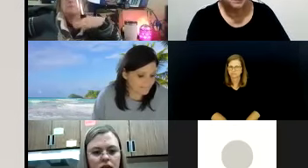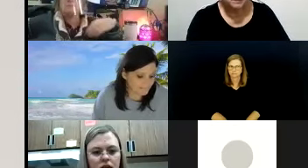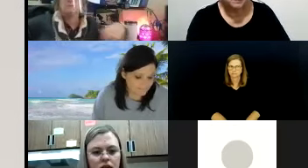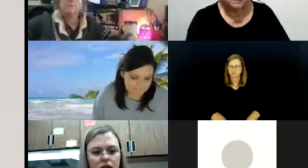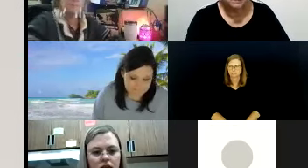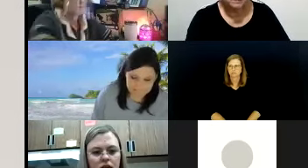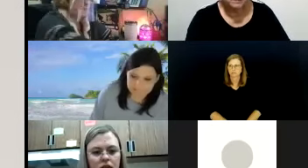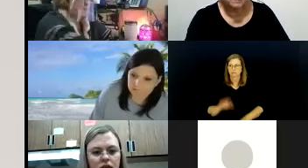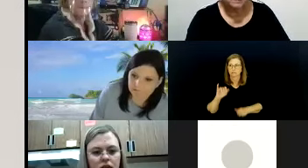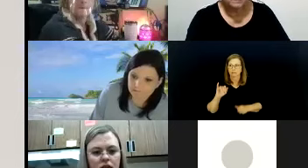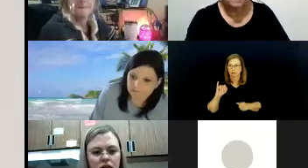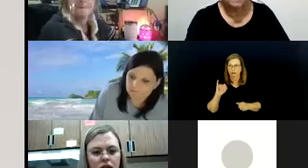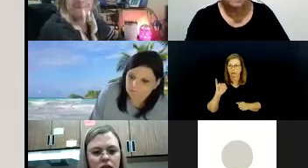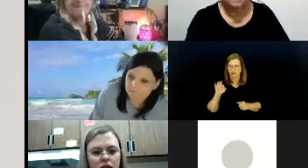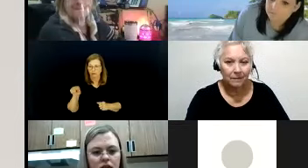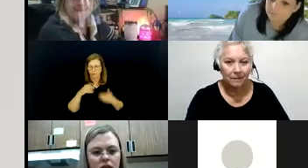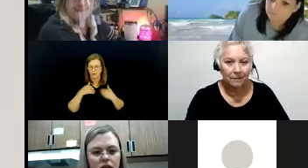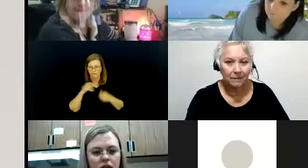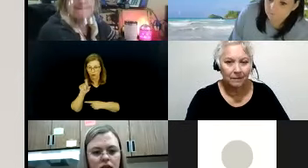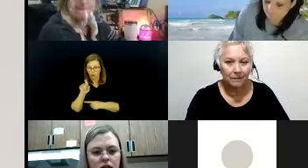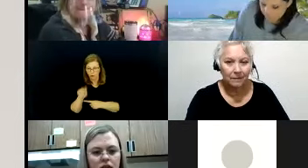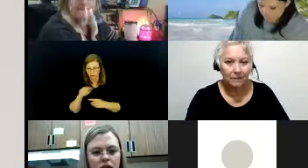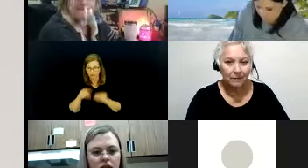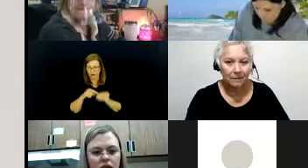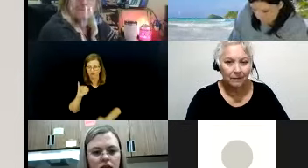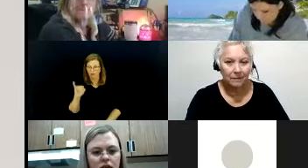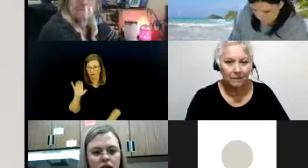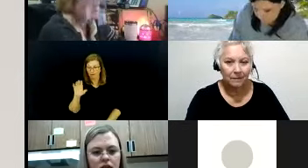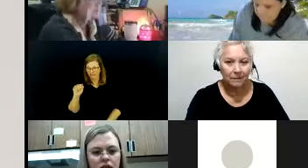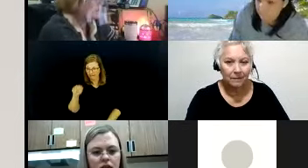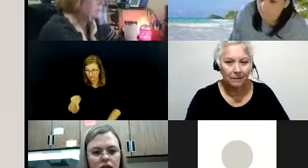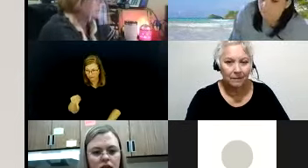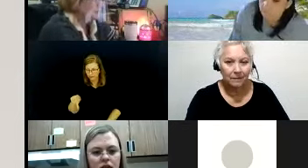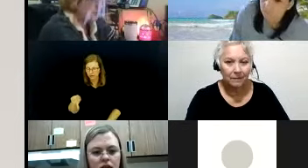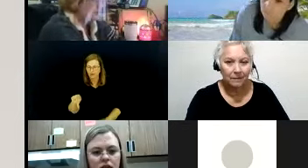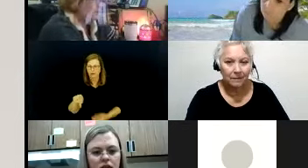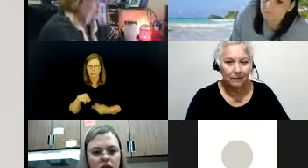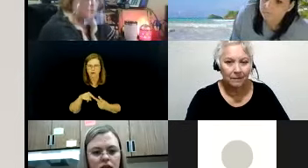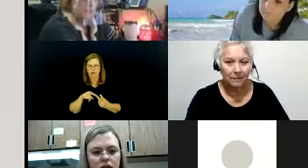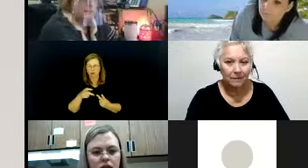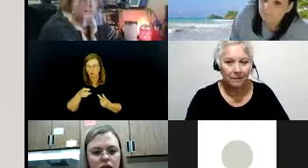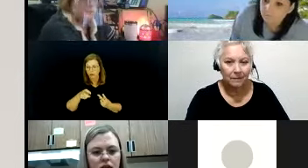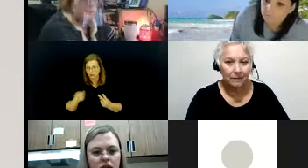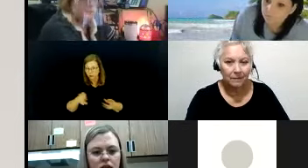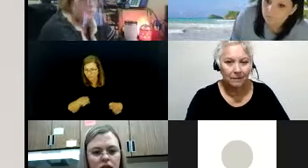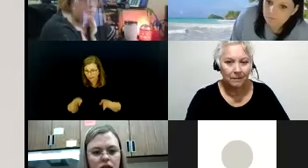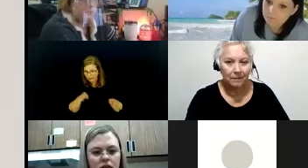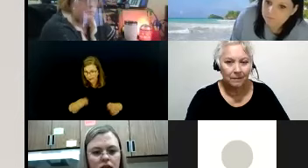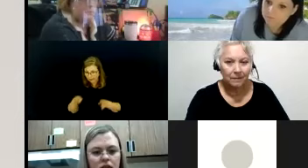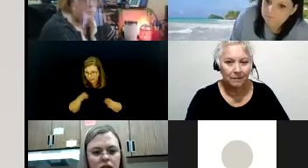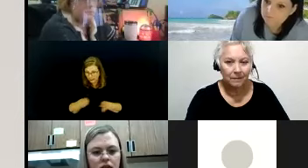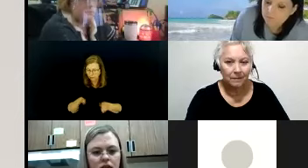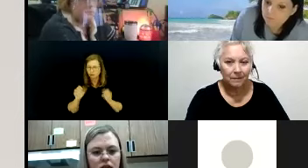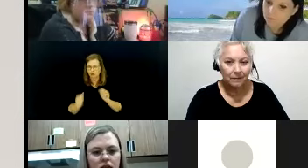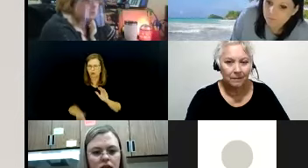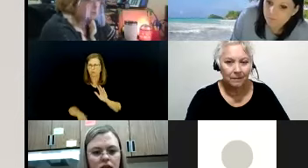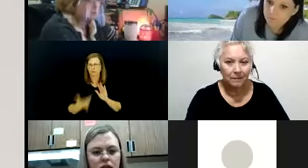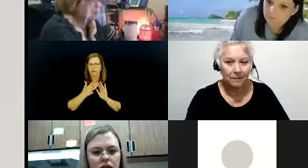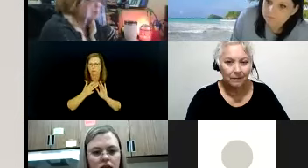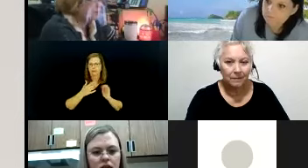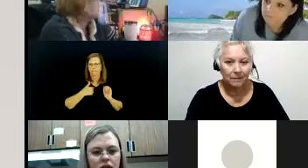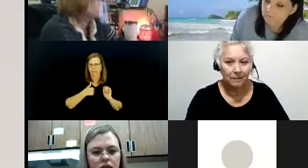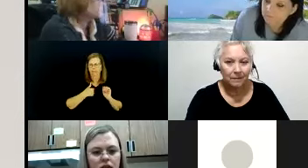If you have questions about ICAP or transition planning, you can contact me.